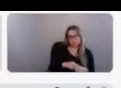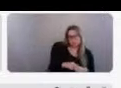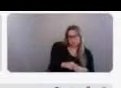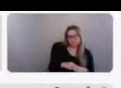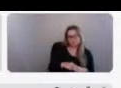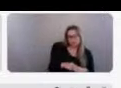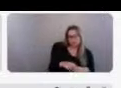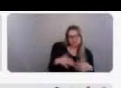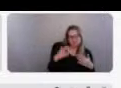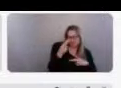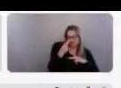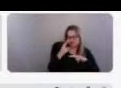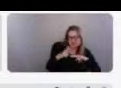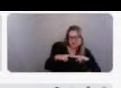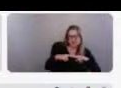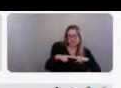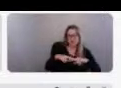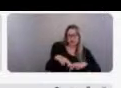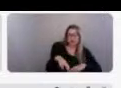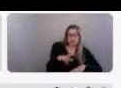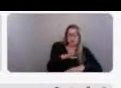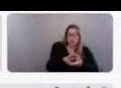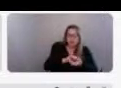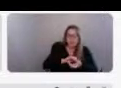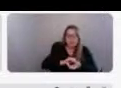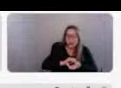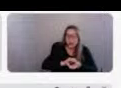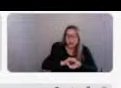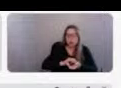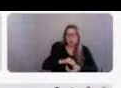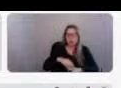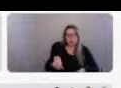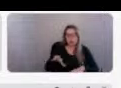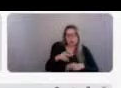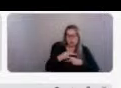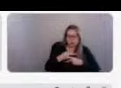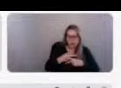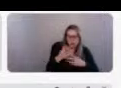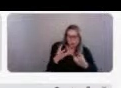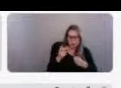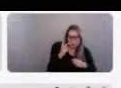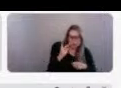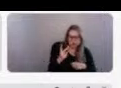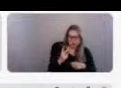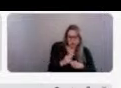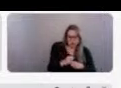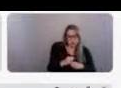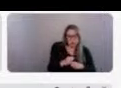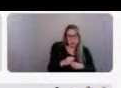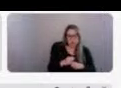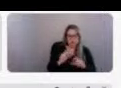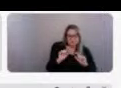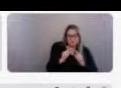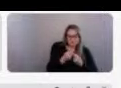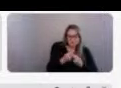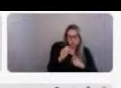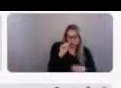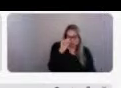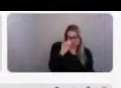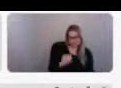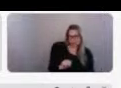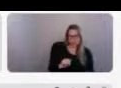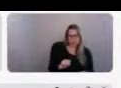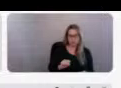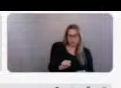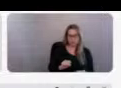recreational or medical care i'd like to see our district go south